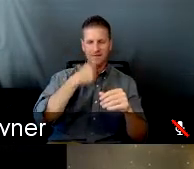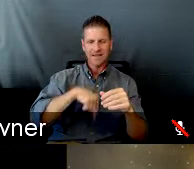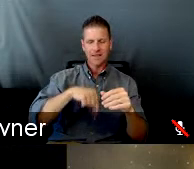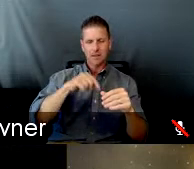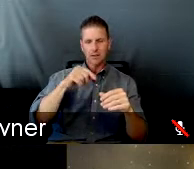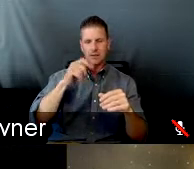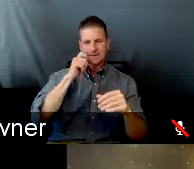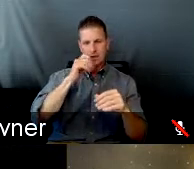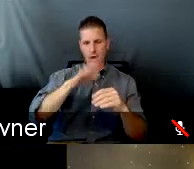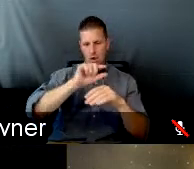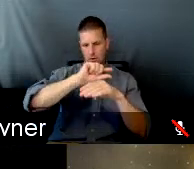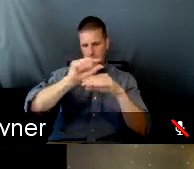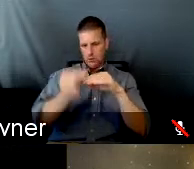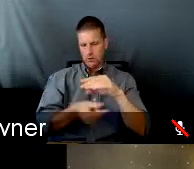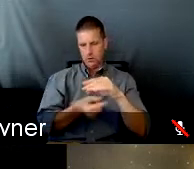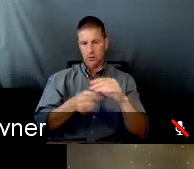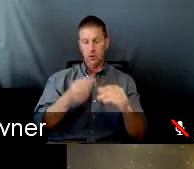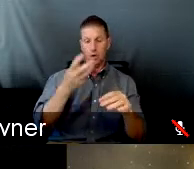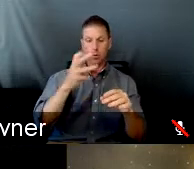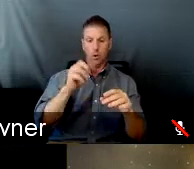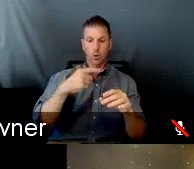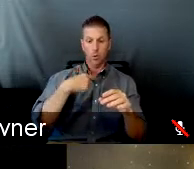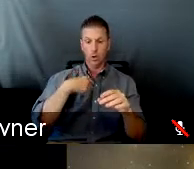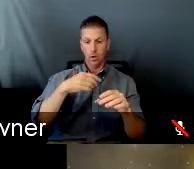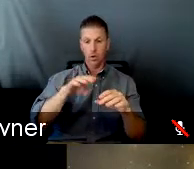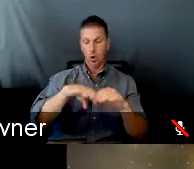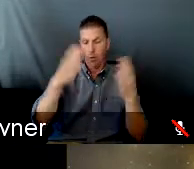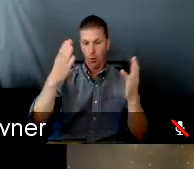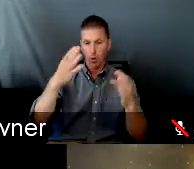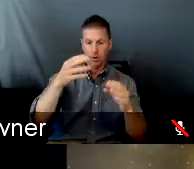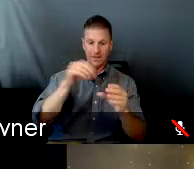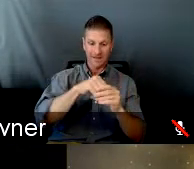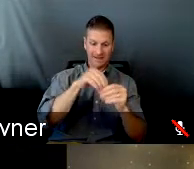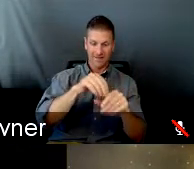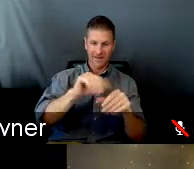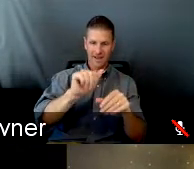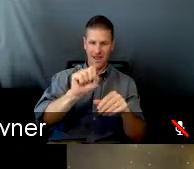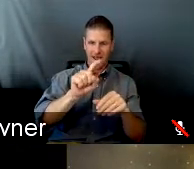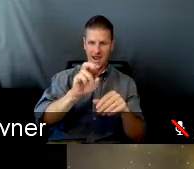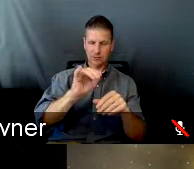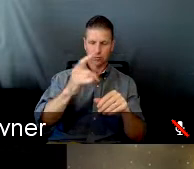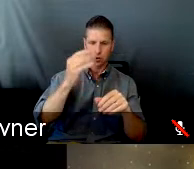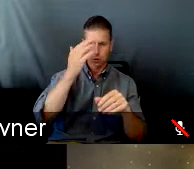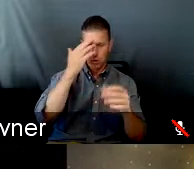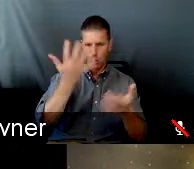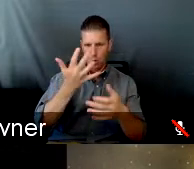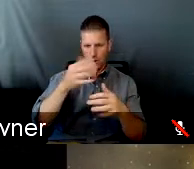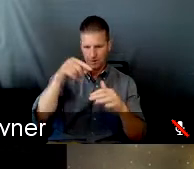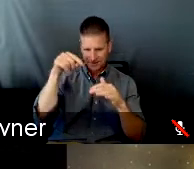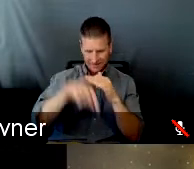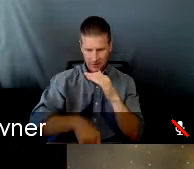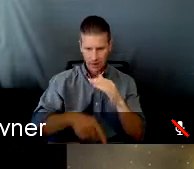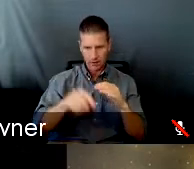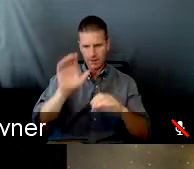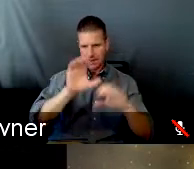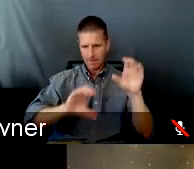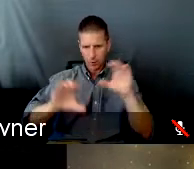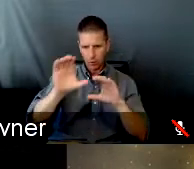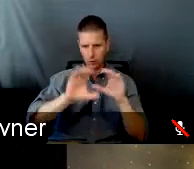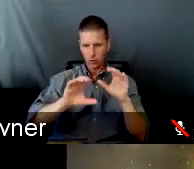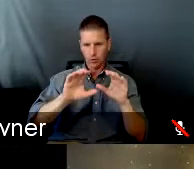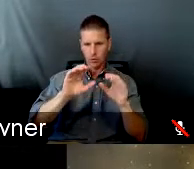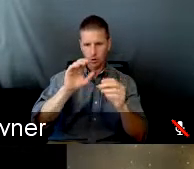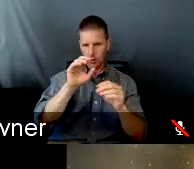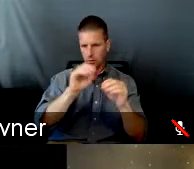planet. Whereas when we bust up the comets and the asteroids, we can get a sense of what the detailed chemical composition of those